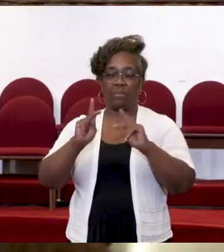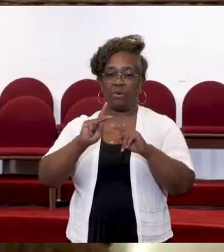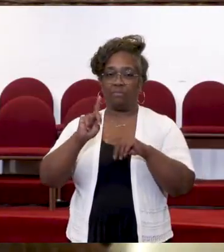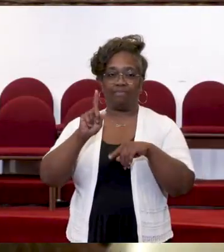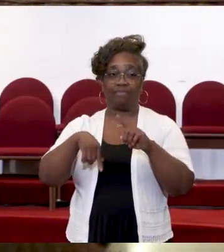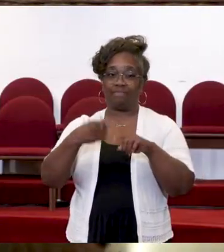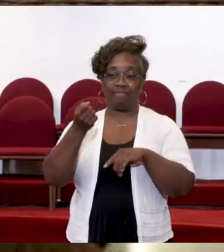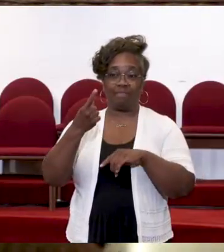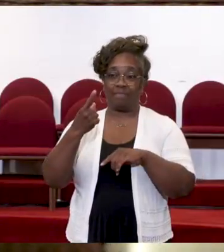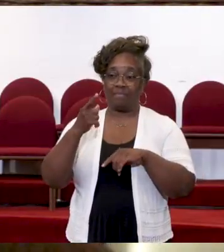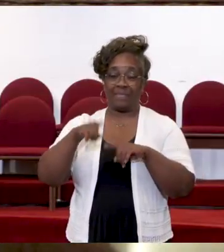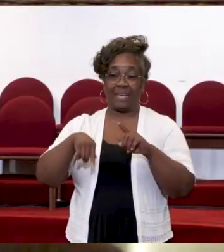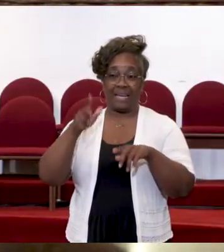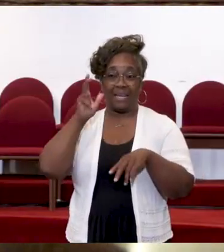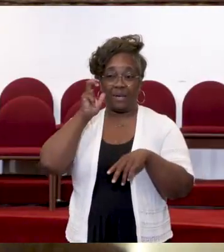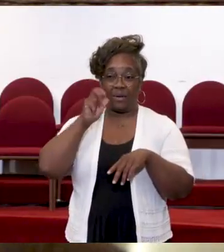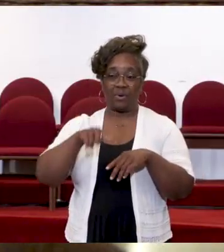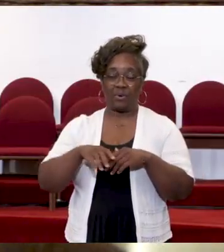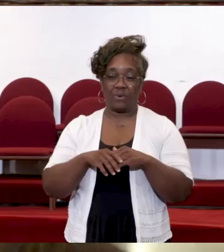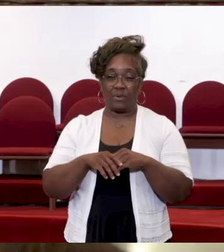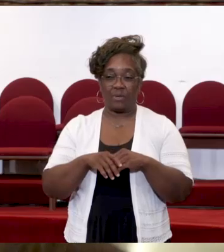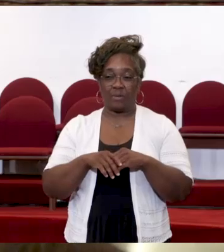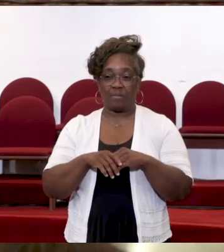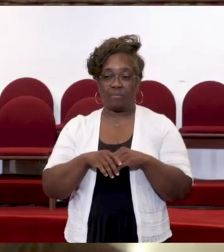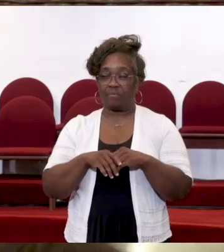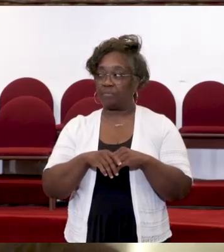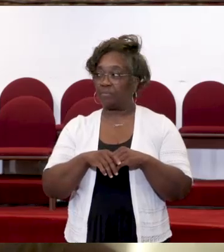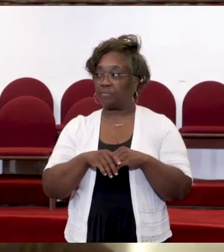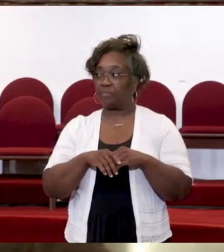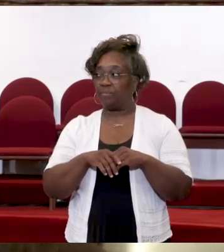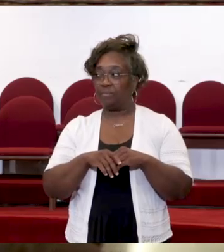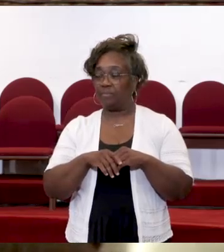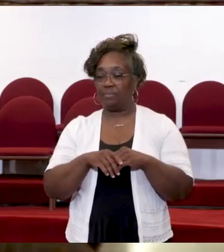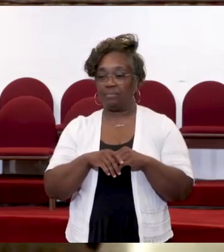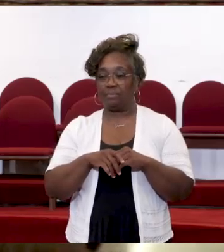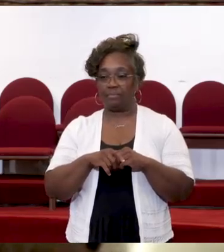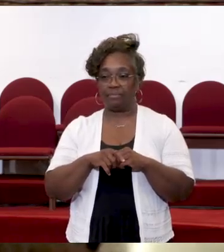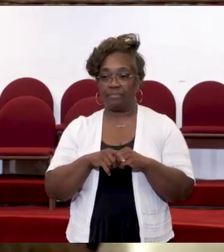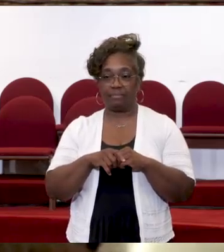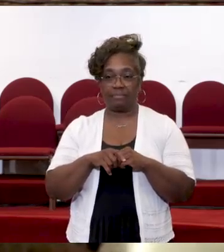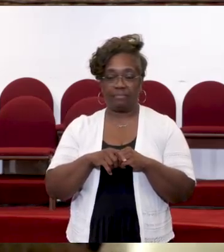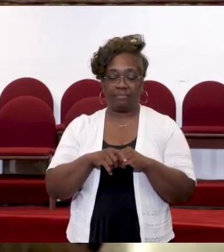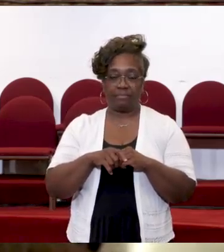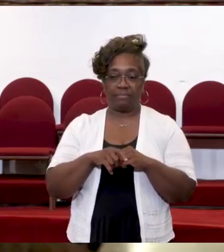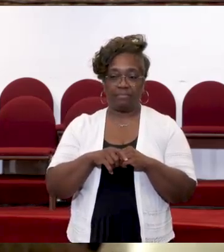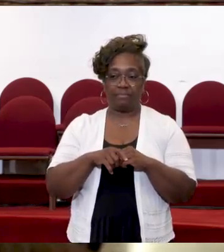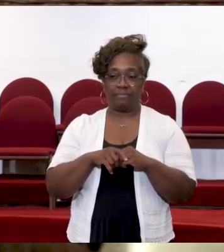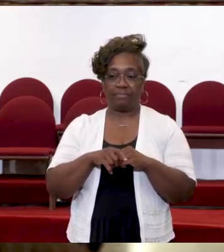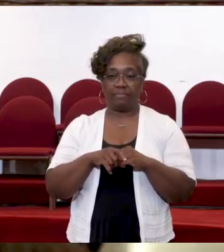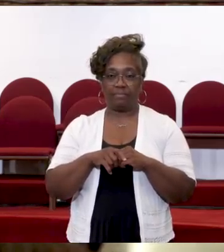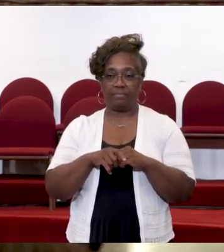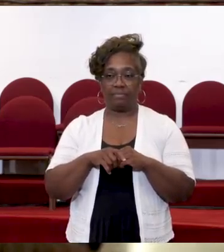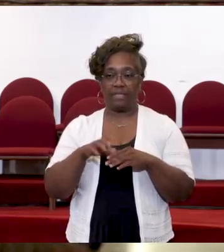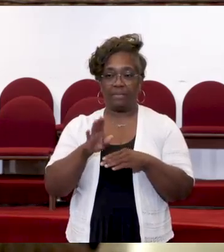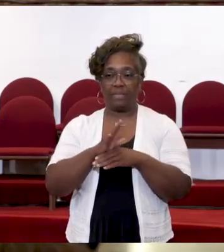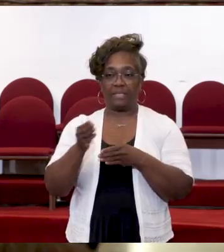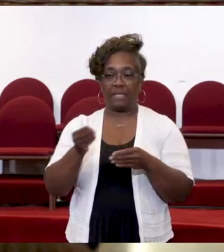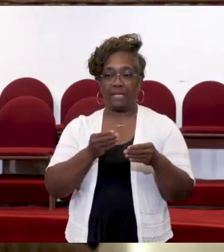Current, our Deputy District Manager, and Muhit Abdul is your business liaison for District